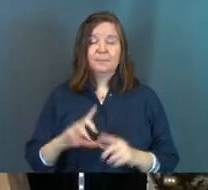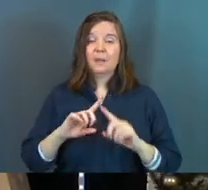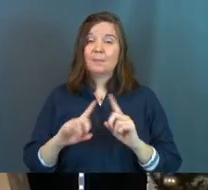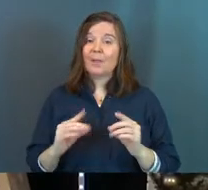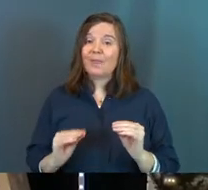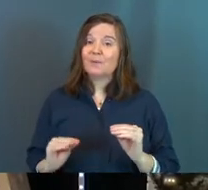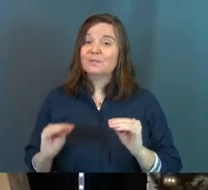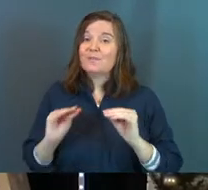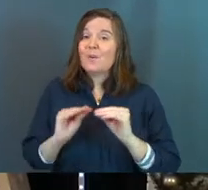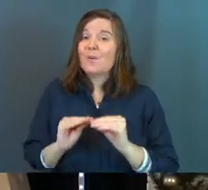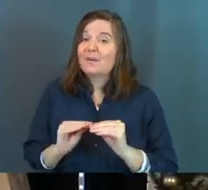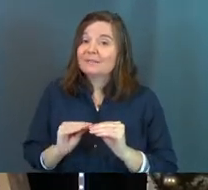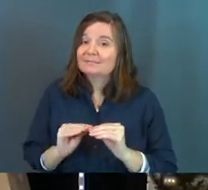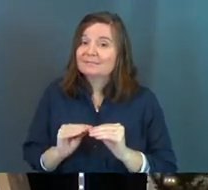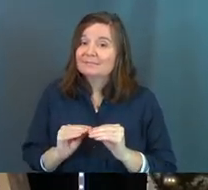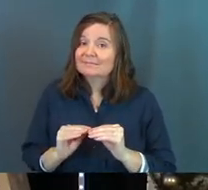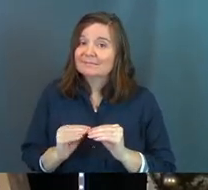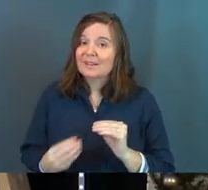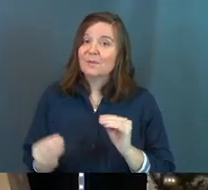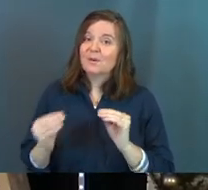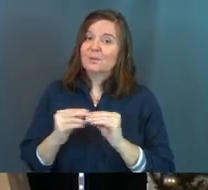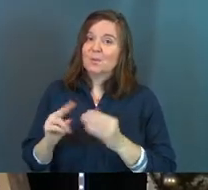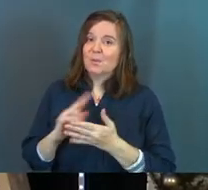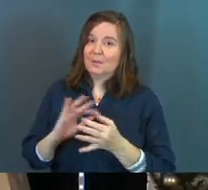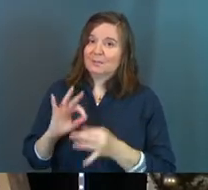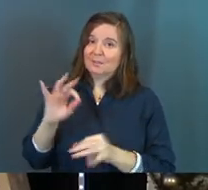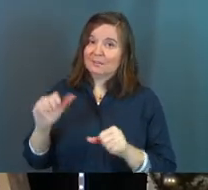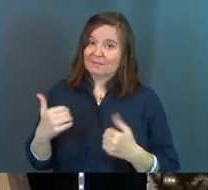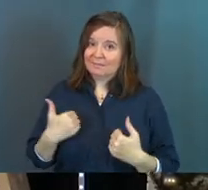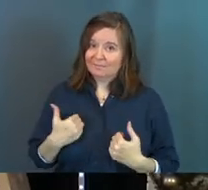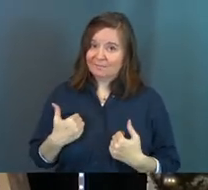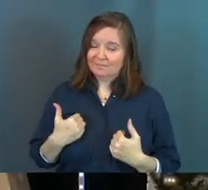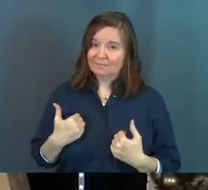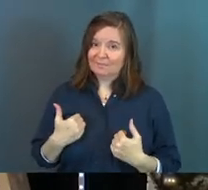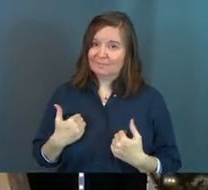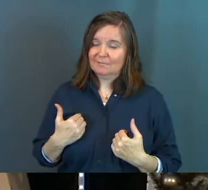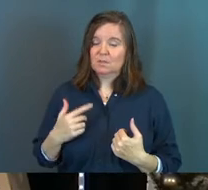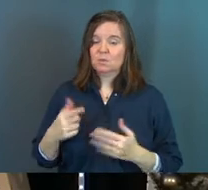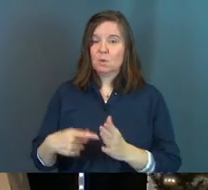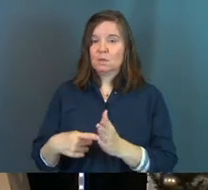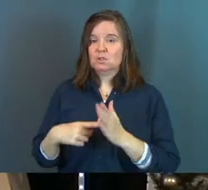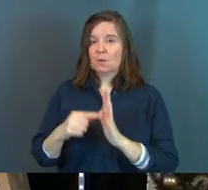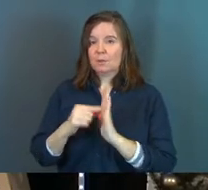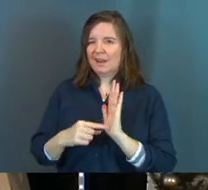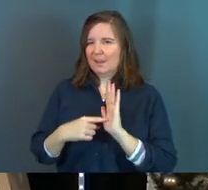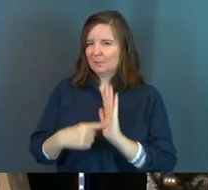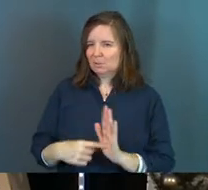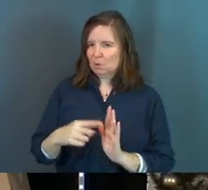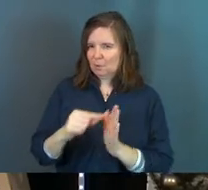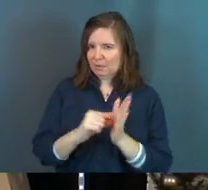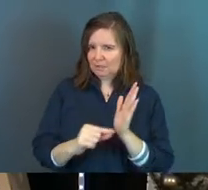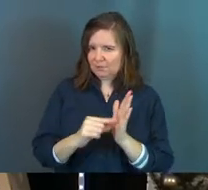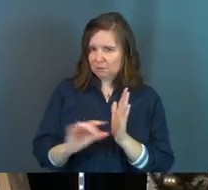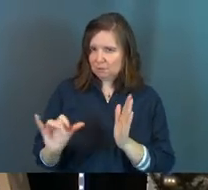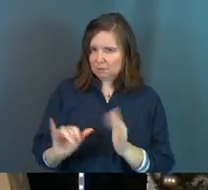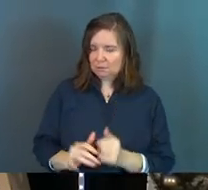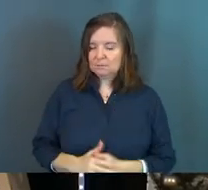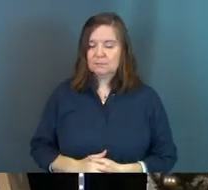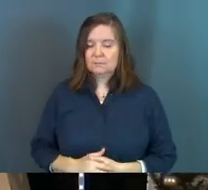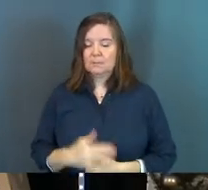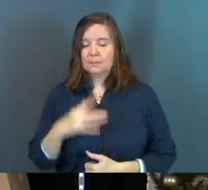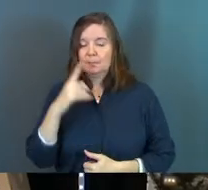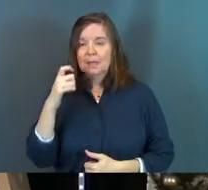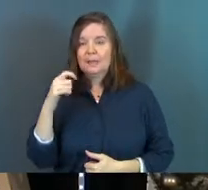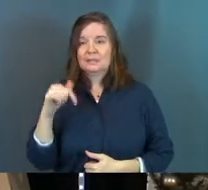But there was more. There was more. And so then they showed me this verse, and I'm going to show you this verse